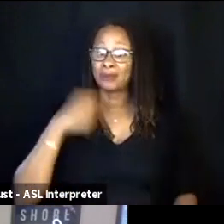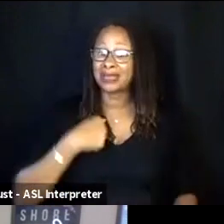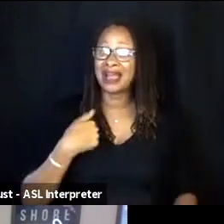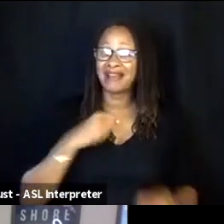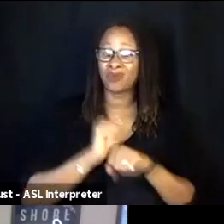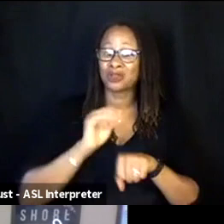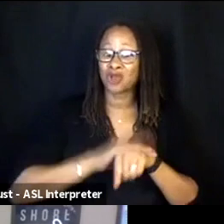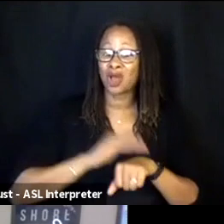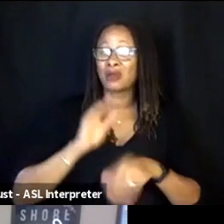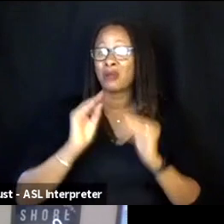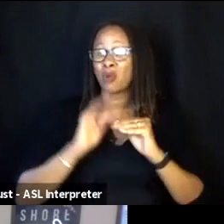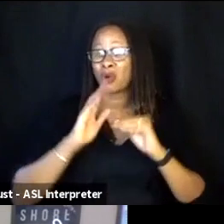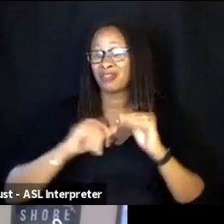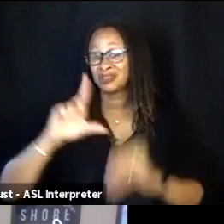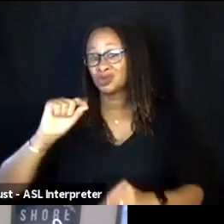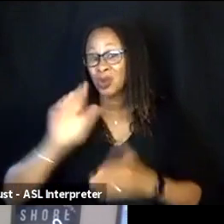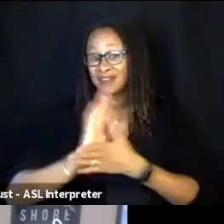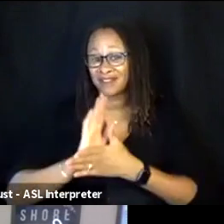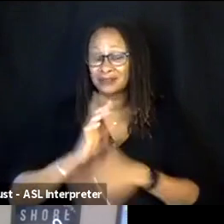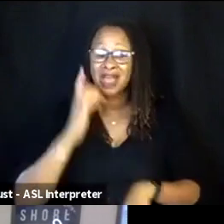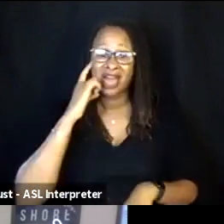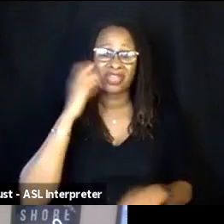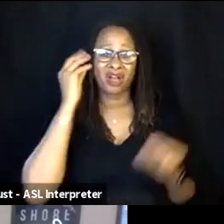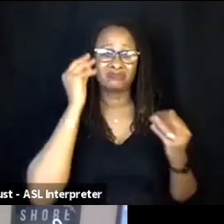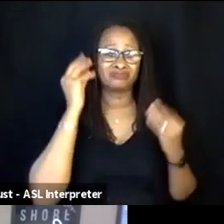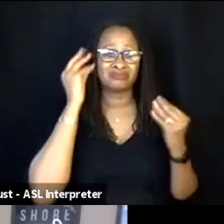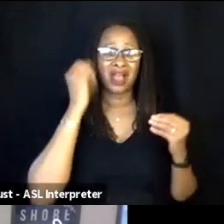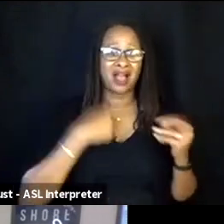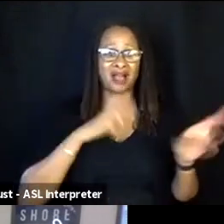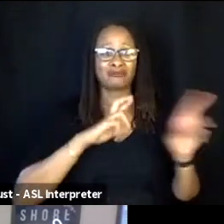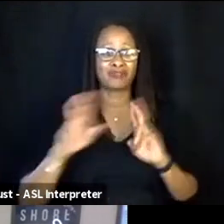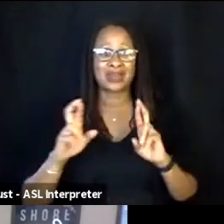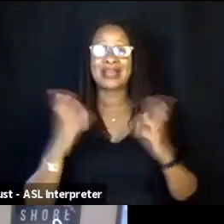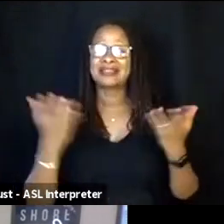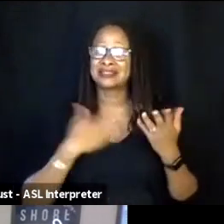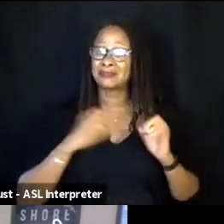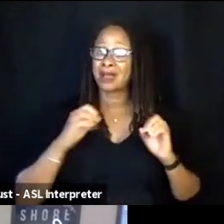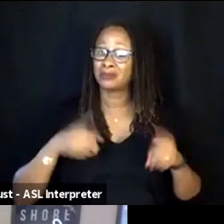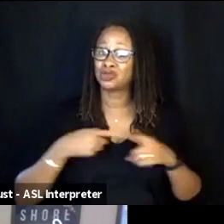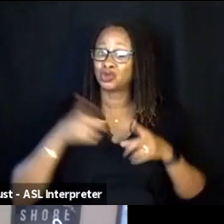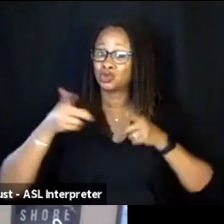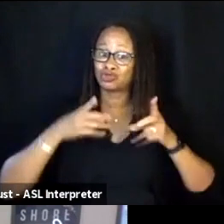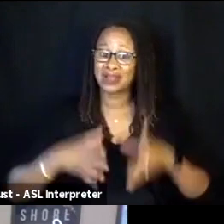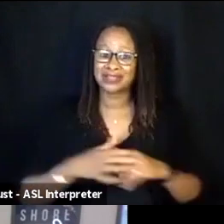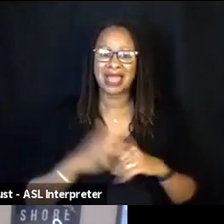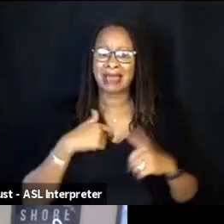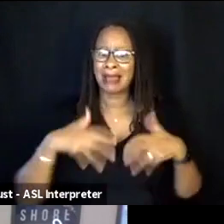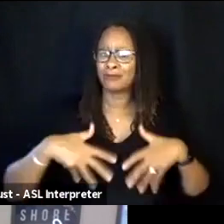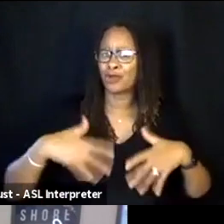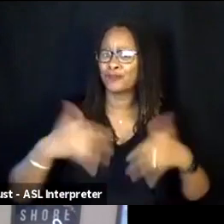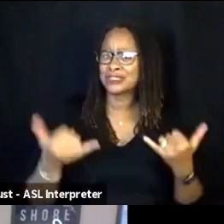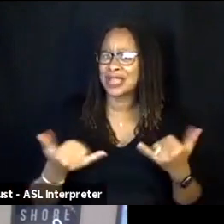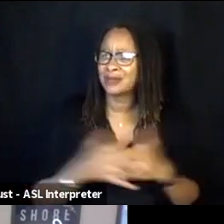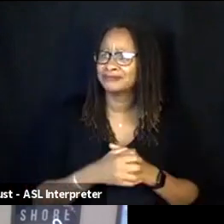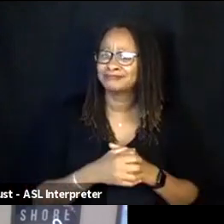more than 20 films and I thought, you know, I'm ready. This is my chance to direct. And I'm nervous now.